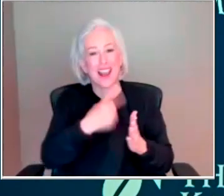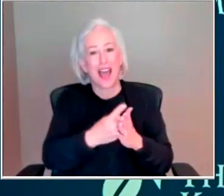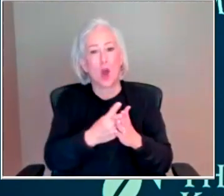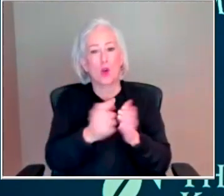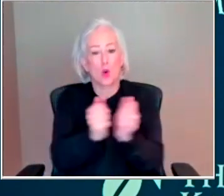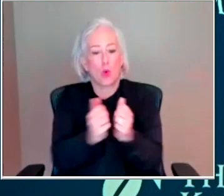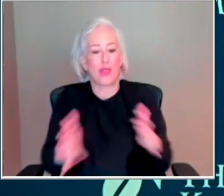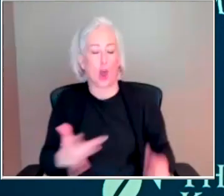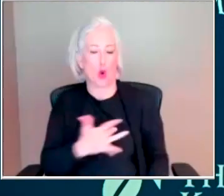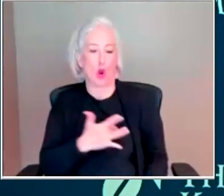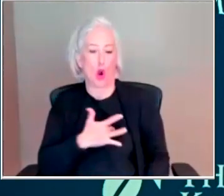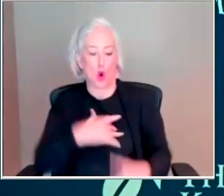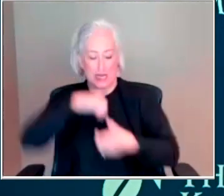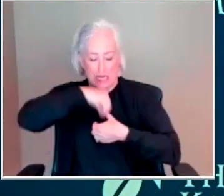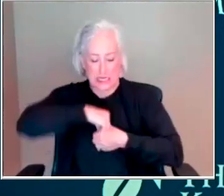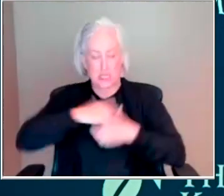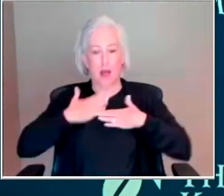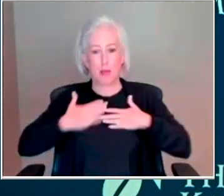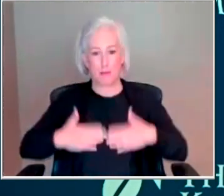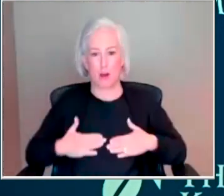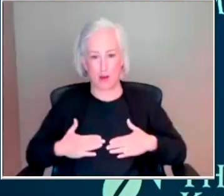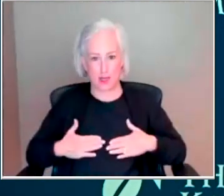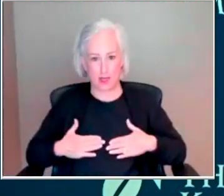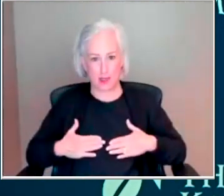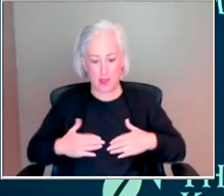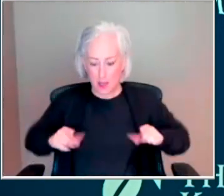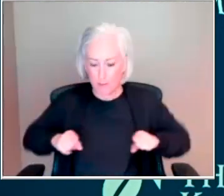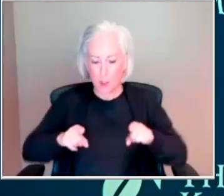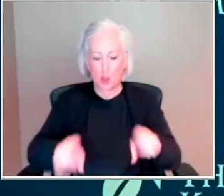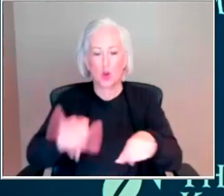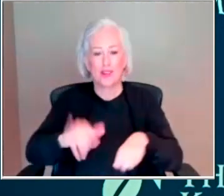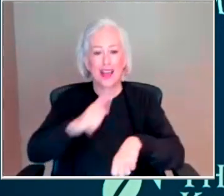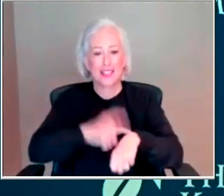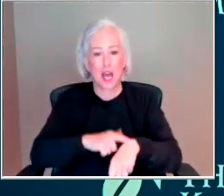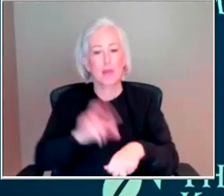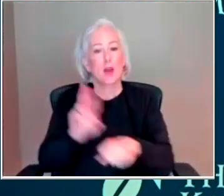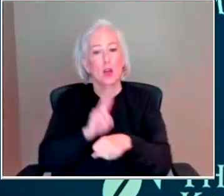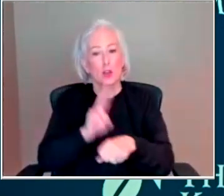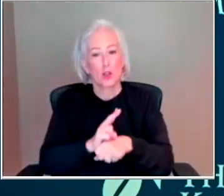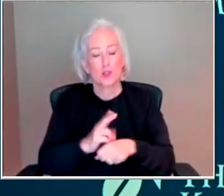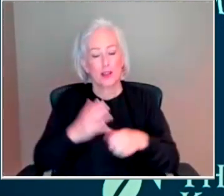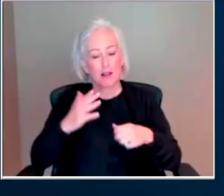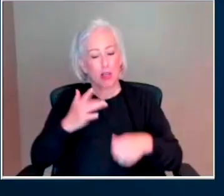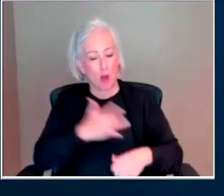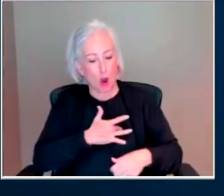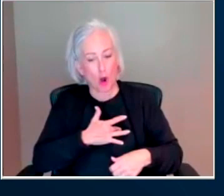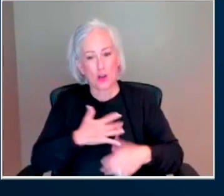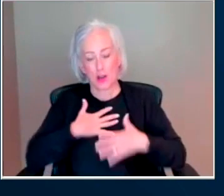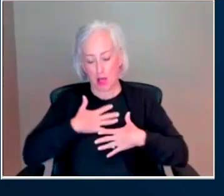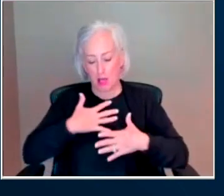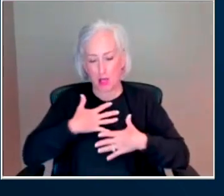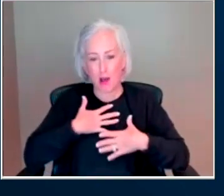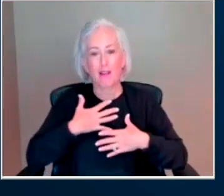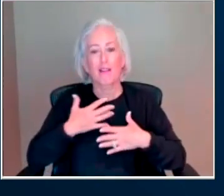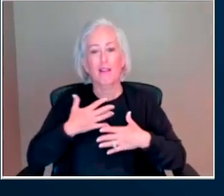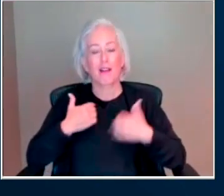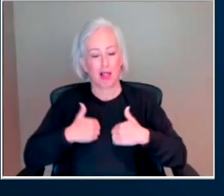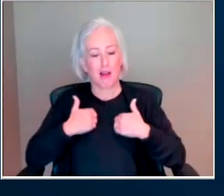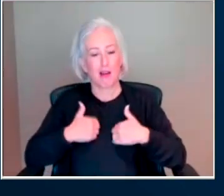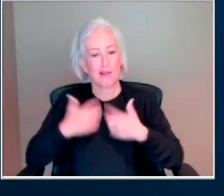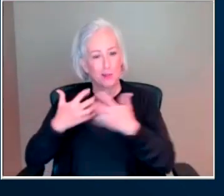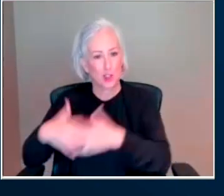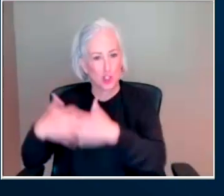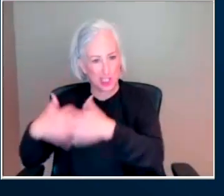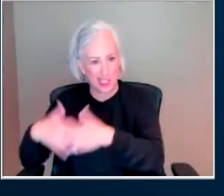But throughout that whole process, we're perfusing the heart and using the heart-lung machine to maintain the circulation. I know you make it sound so routine, but